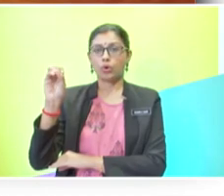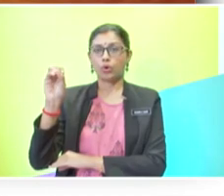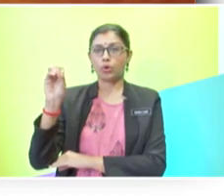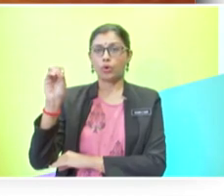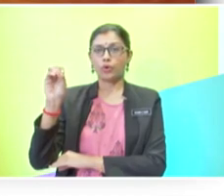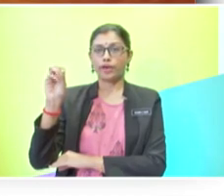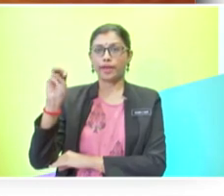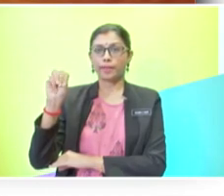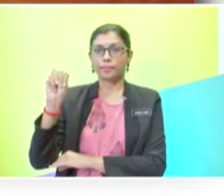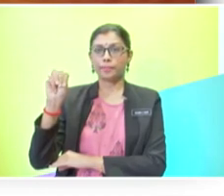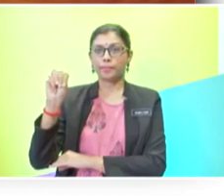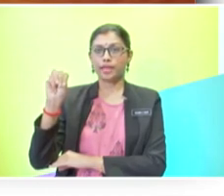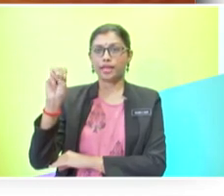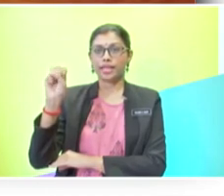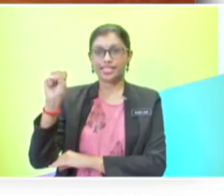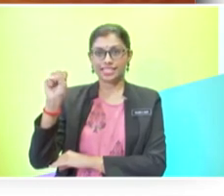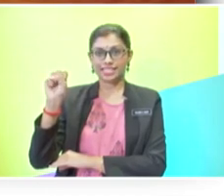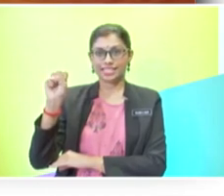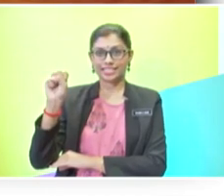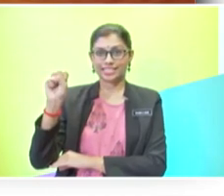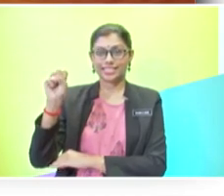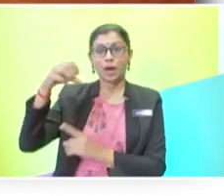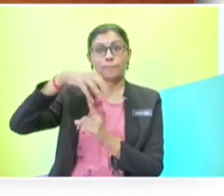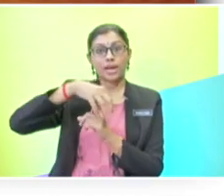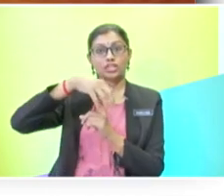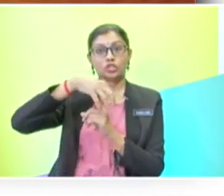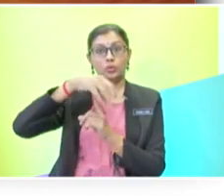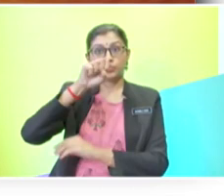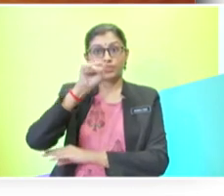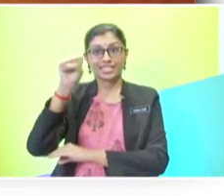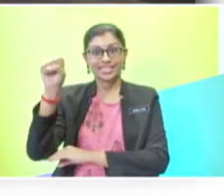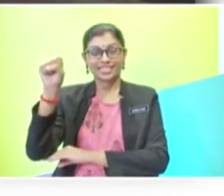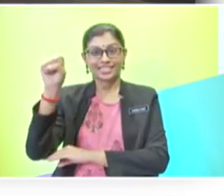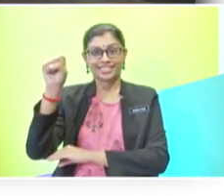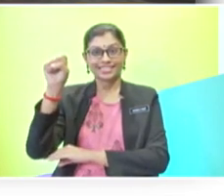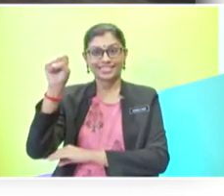O M S. Mushrooms.